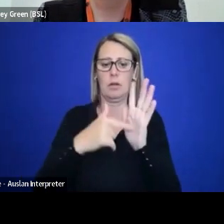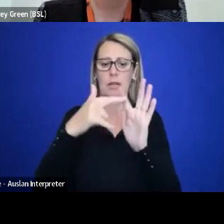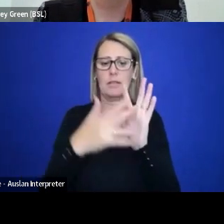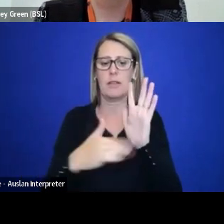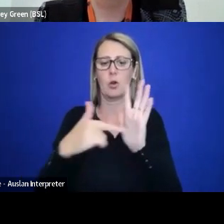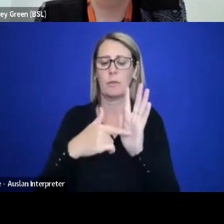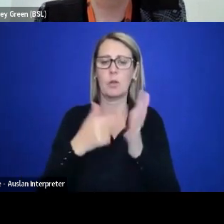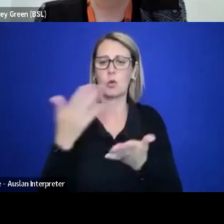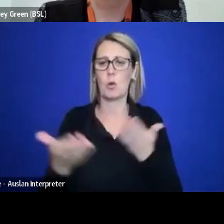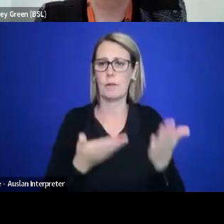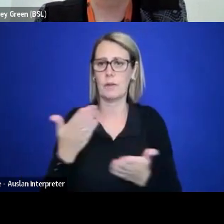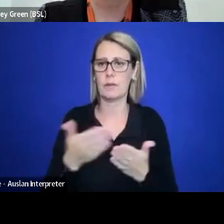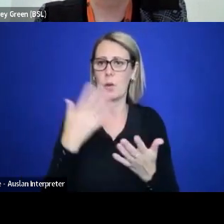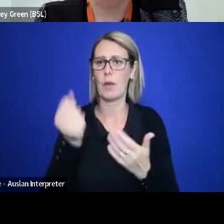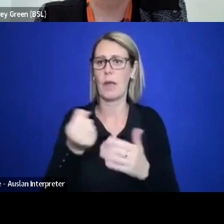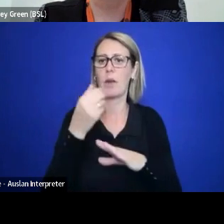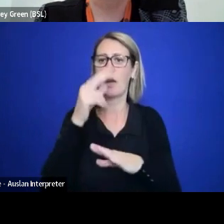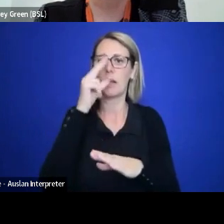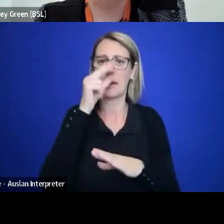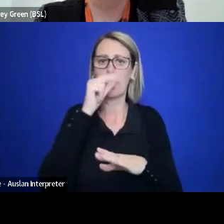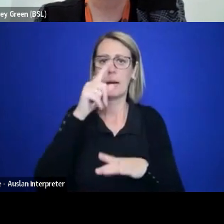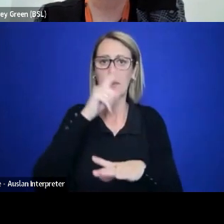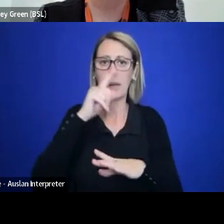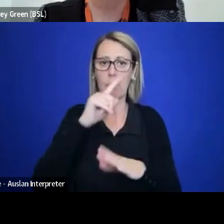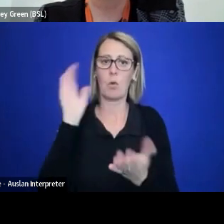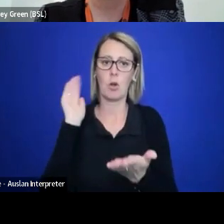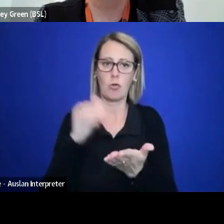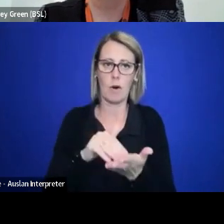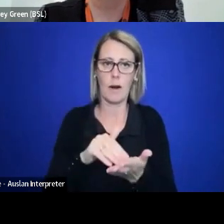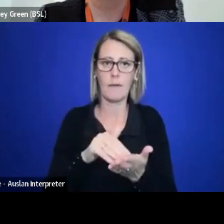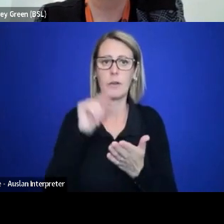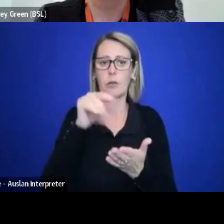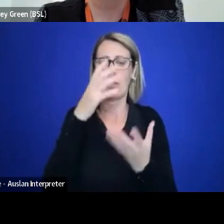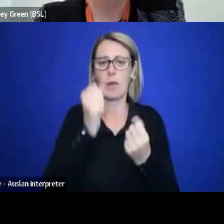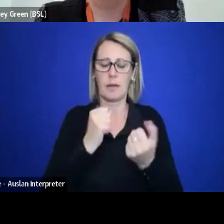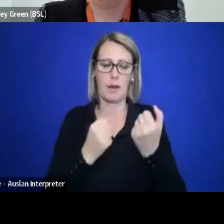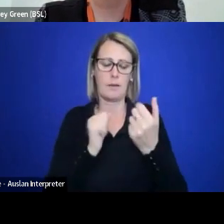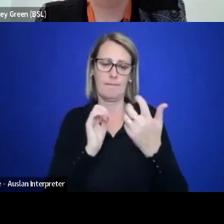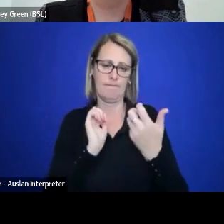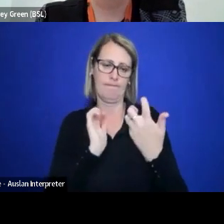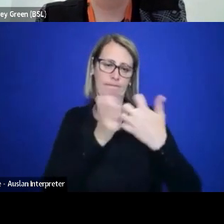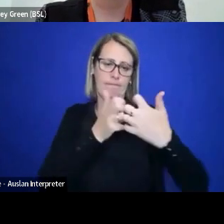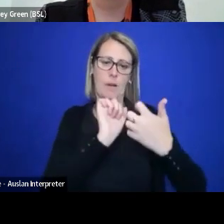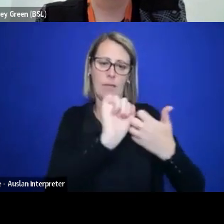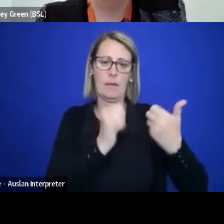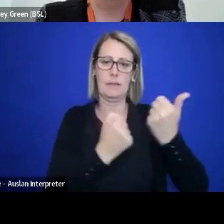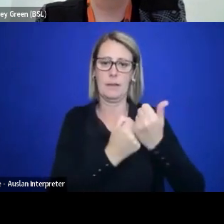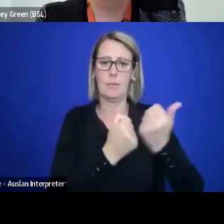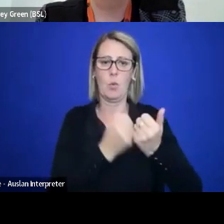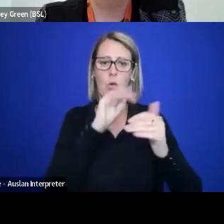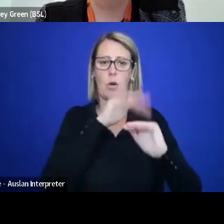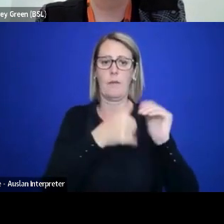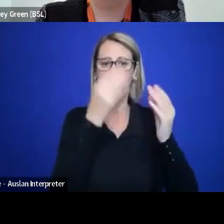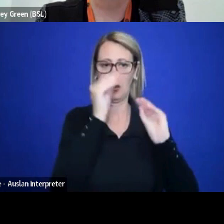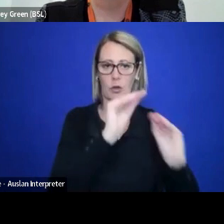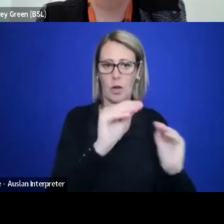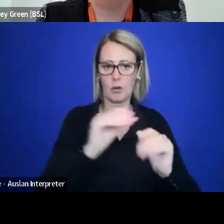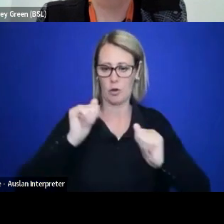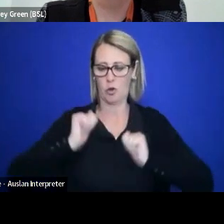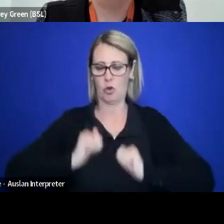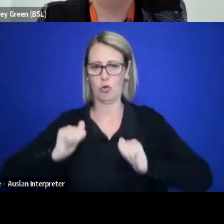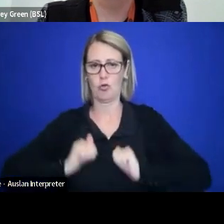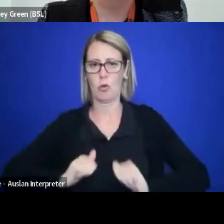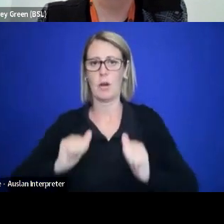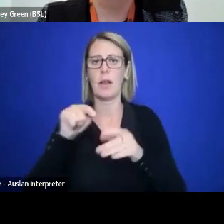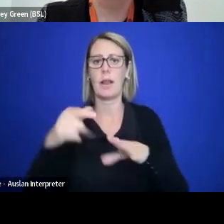that enables newly arrived young people to receive tailored support around their education, training,